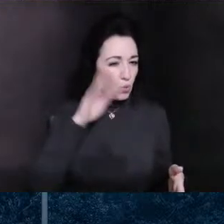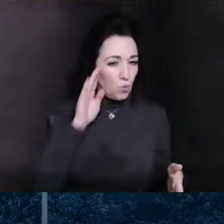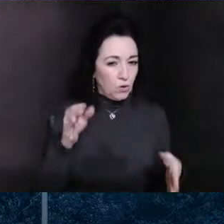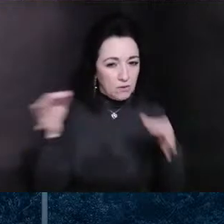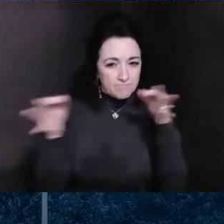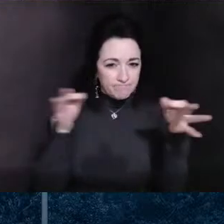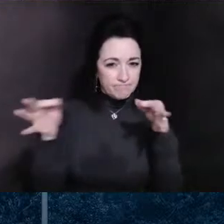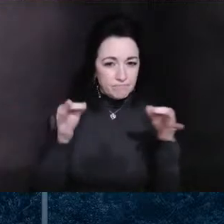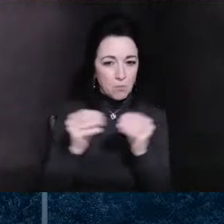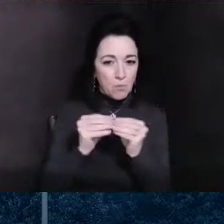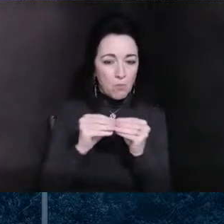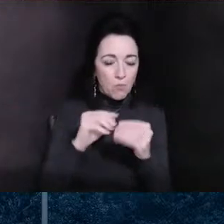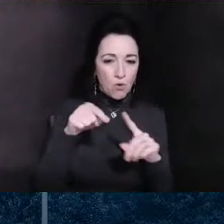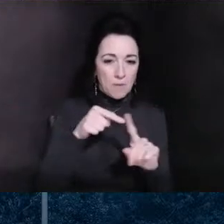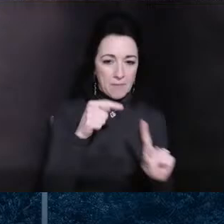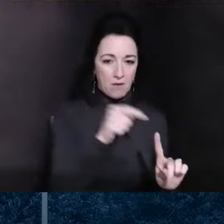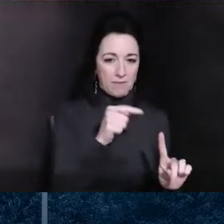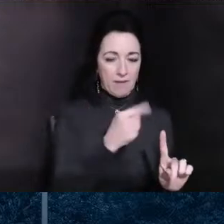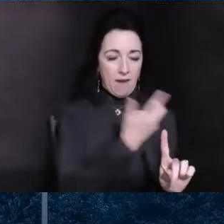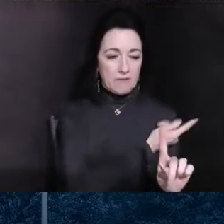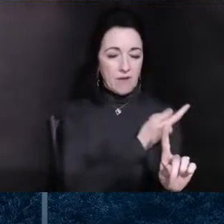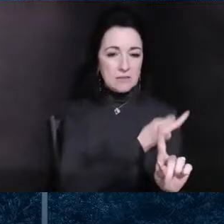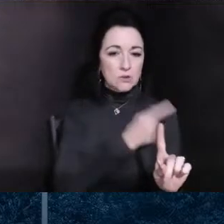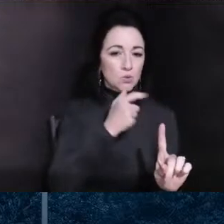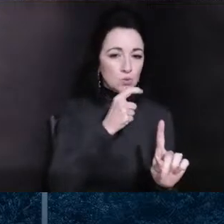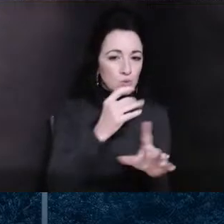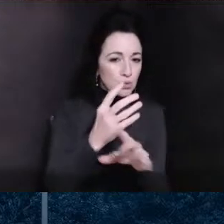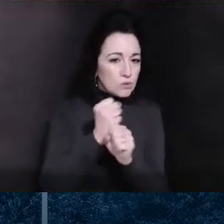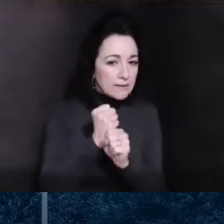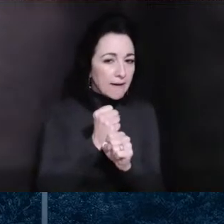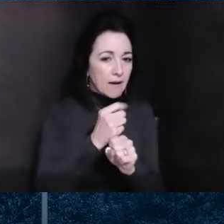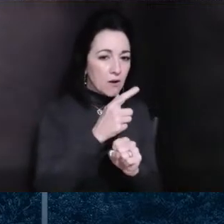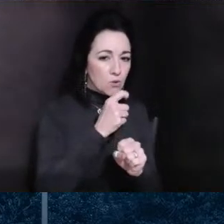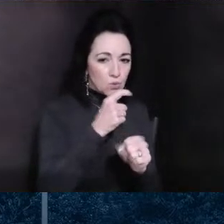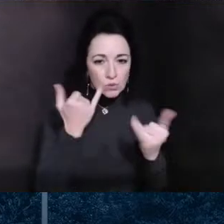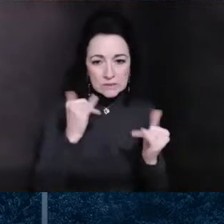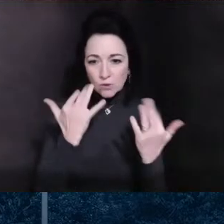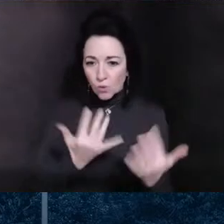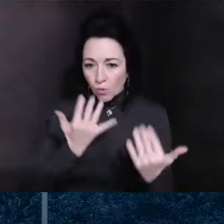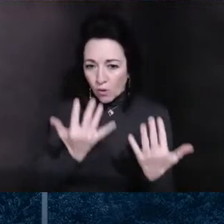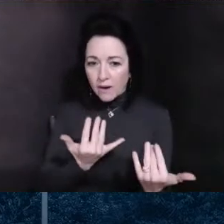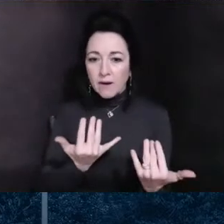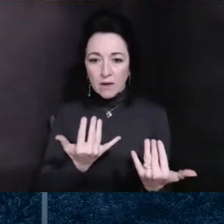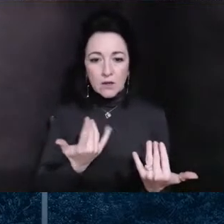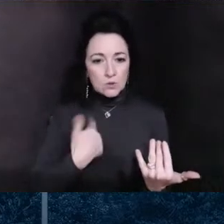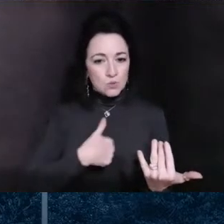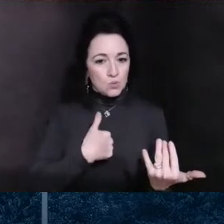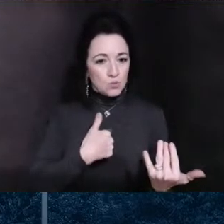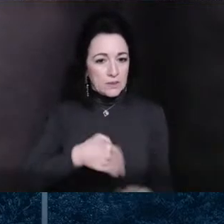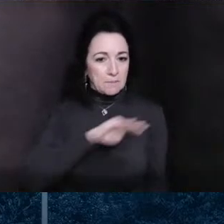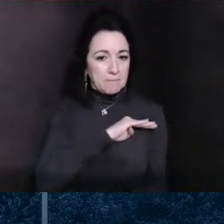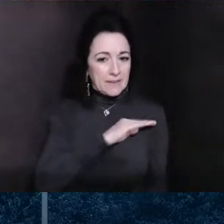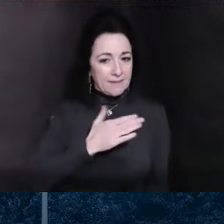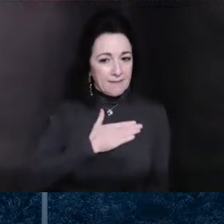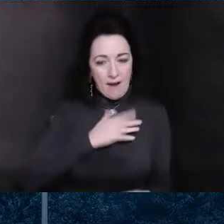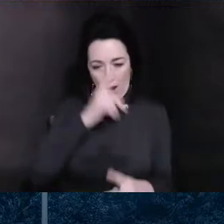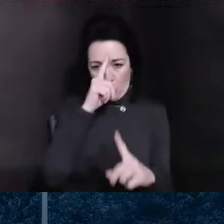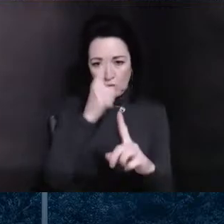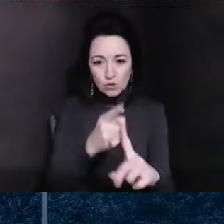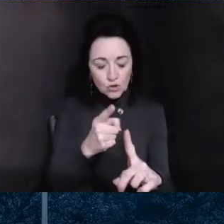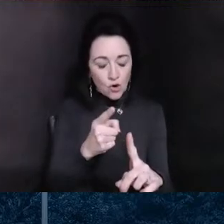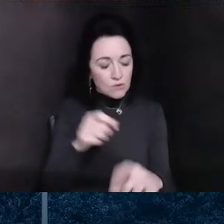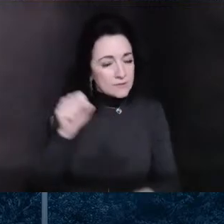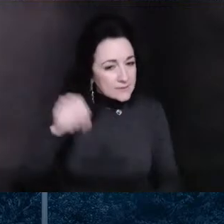about that. We've been meeting our targets. We're one of the better. So we've had some bumps in the road.